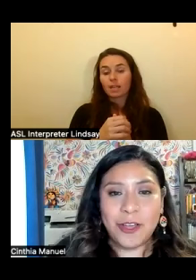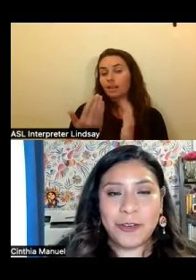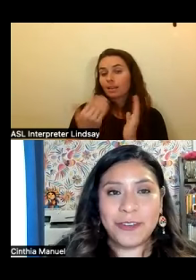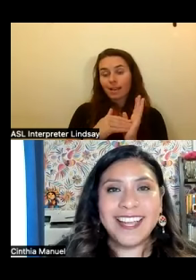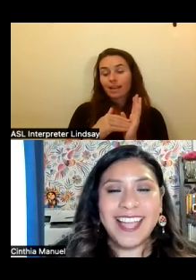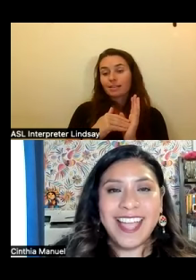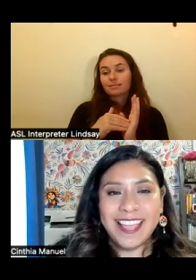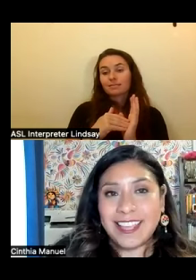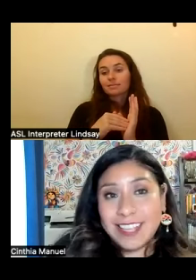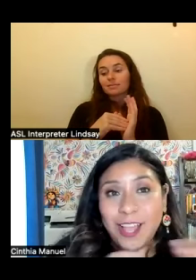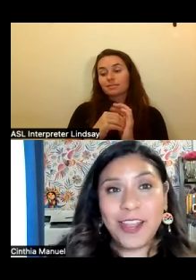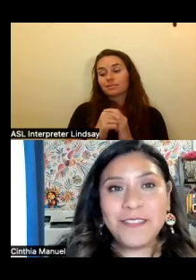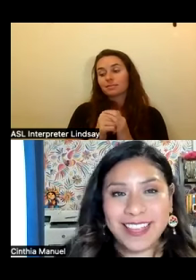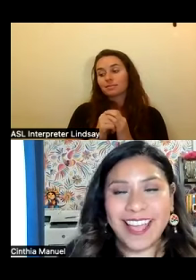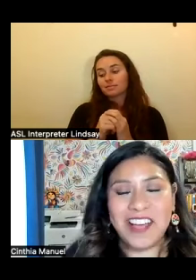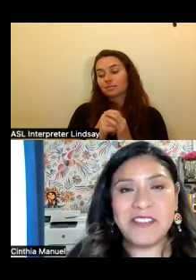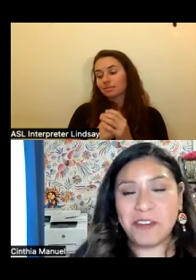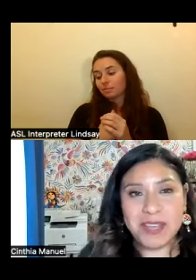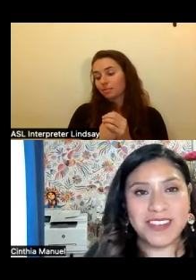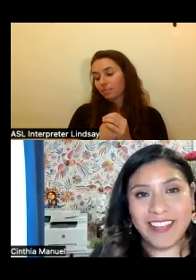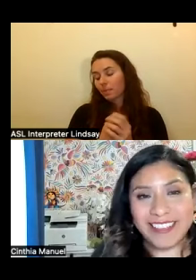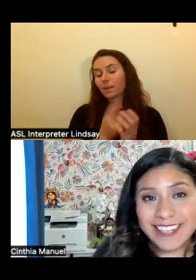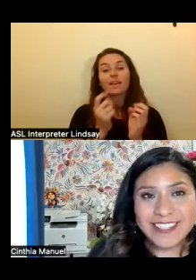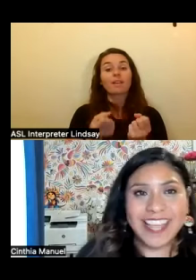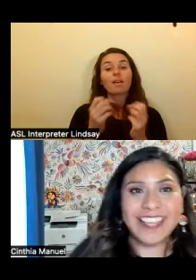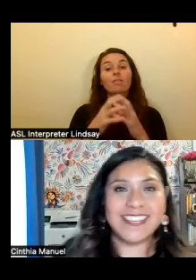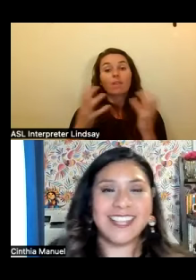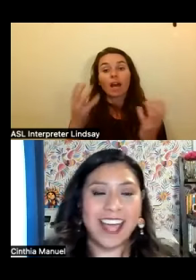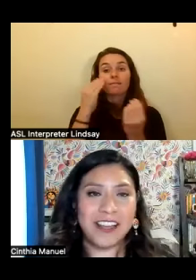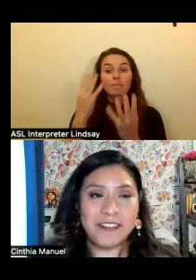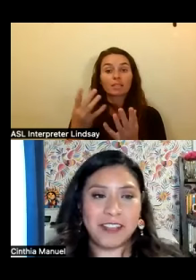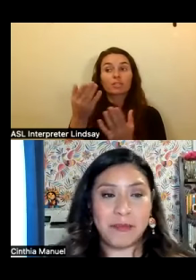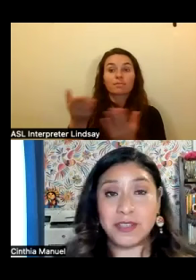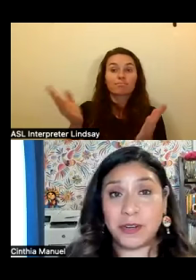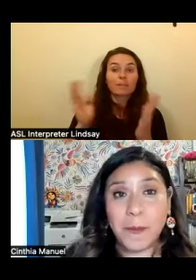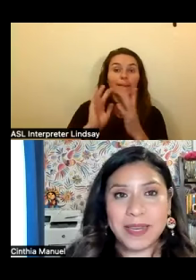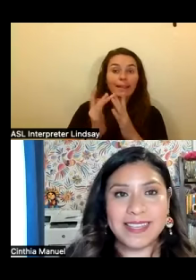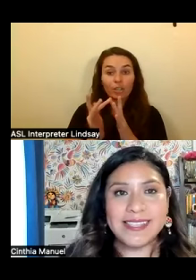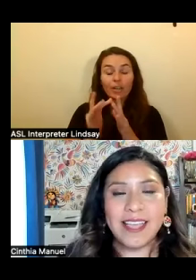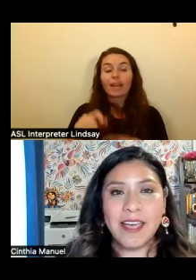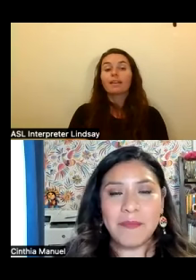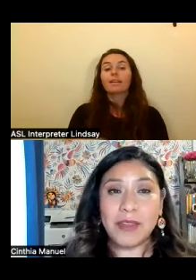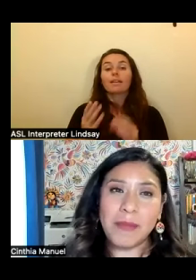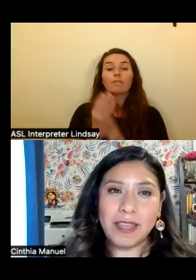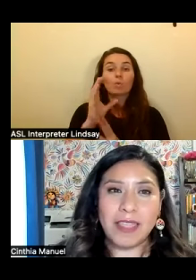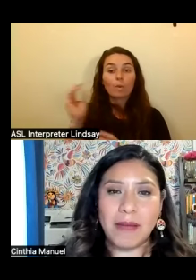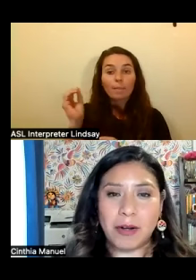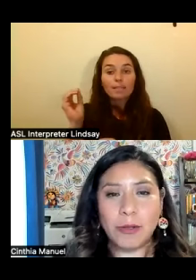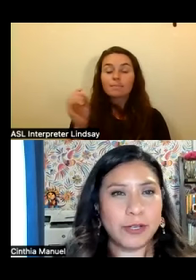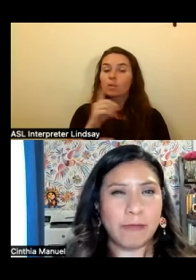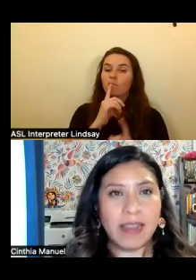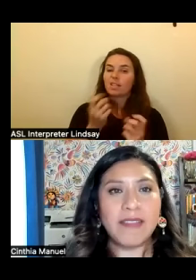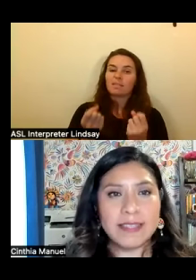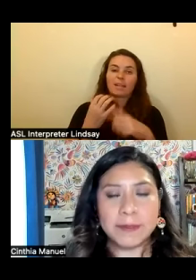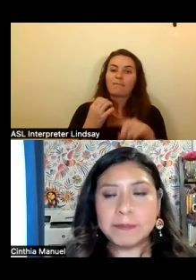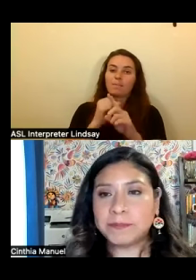there's a lot of information now on the internet. There's a lot of information through companies, but not many of them are